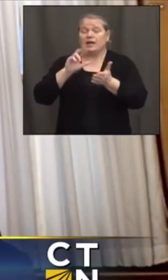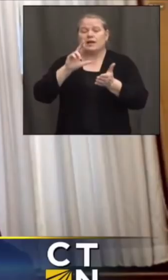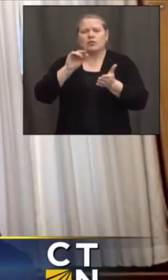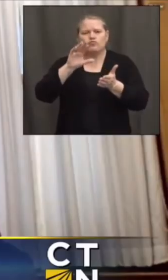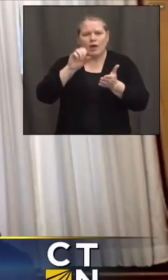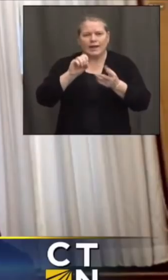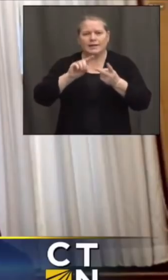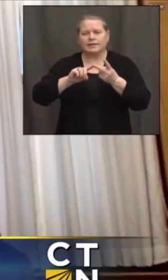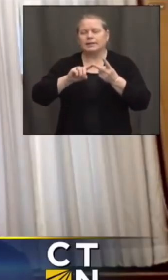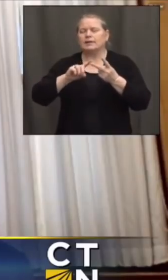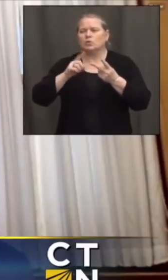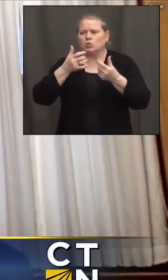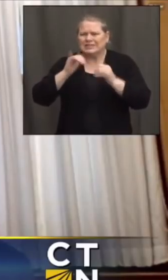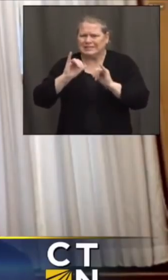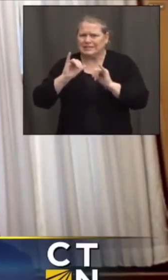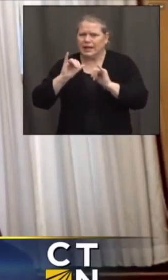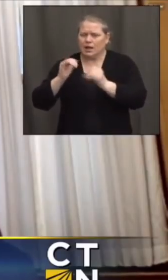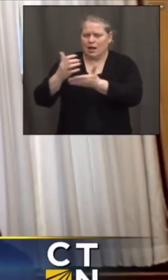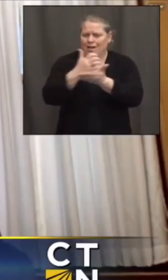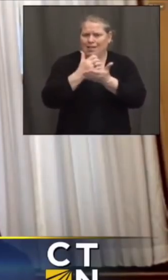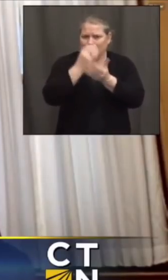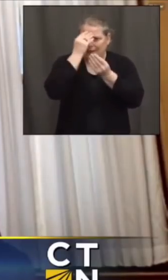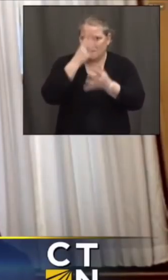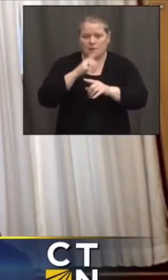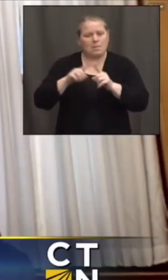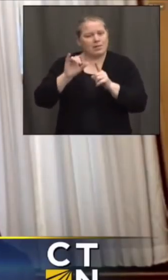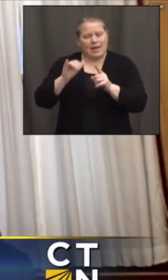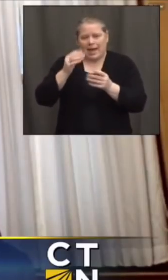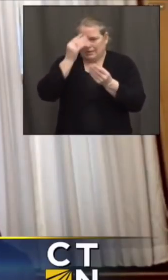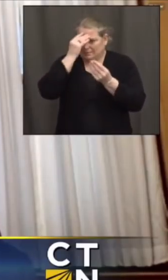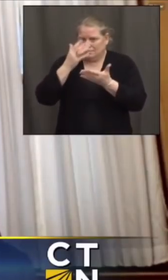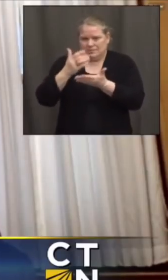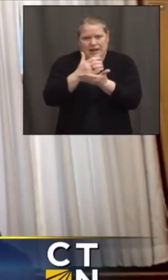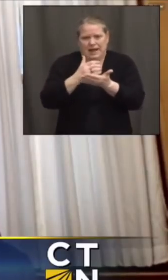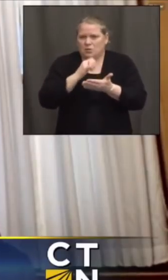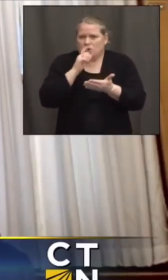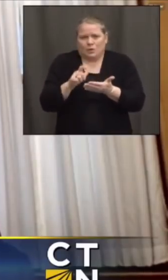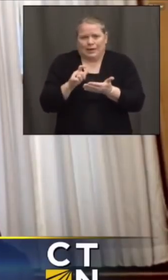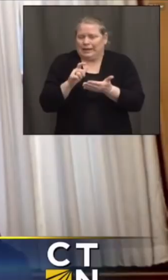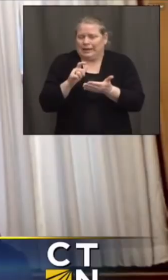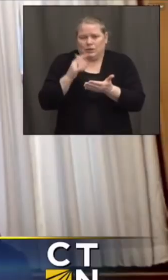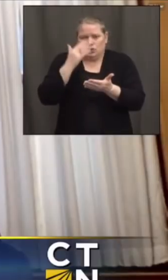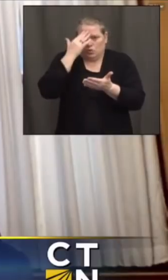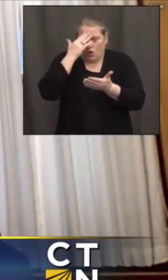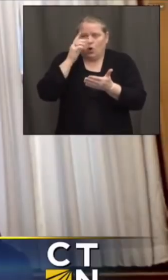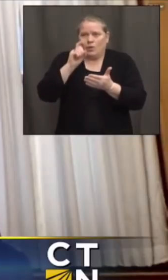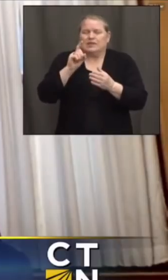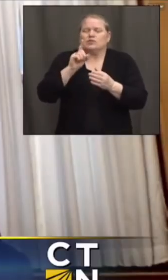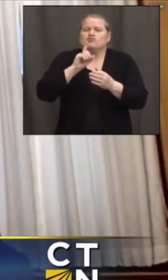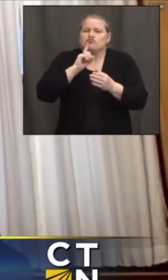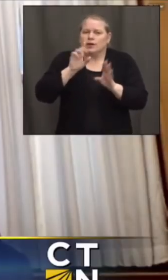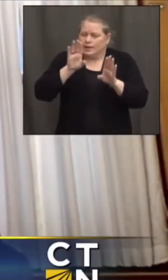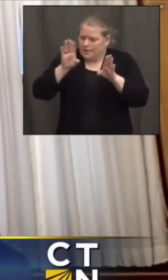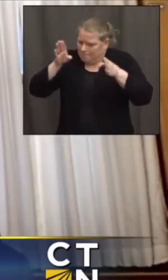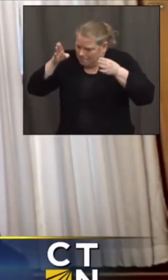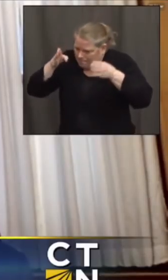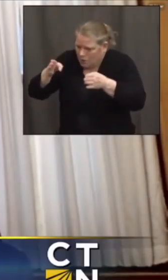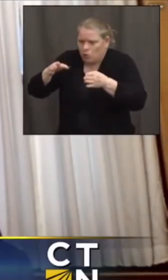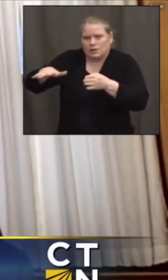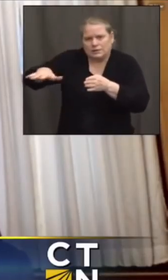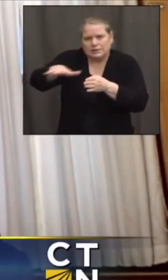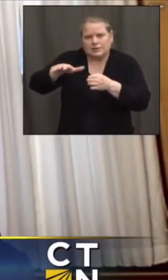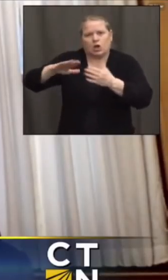that data to know that we're going to need to do very focused work to reach out to these communities and make sure that they